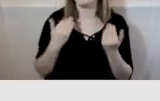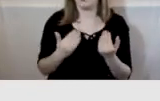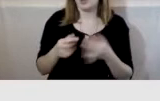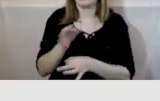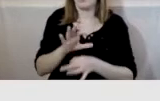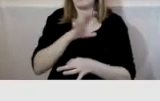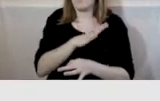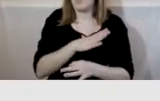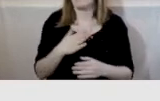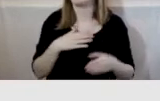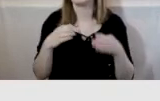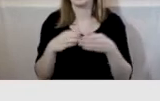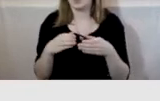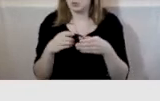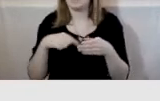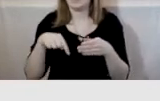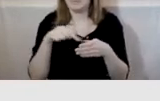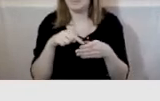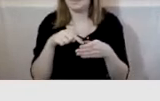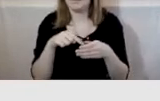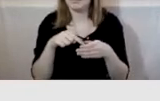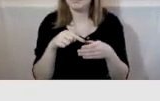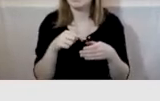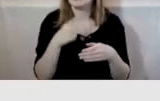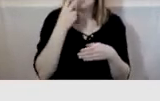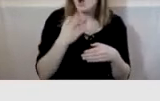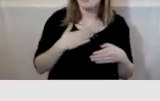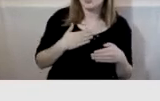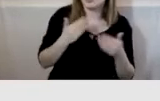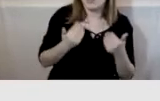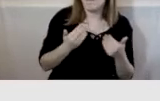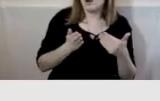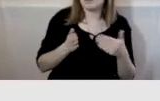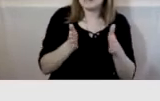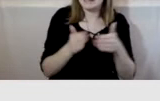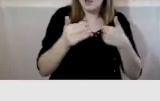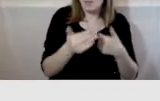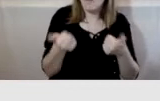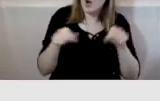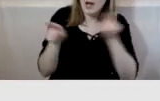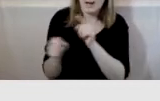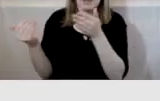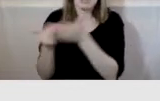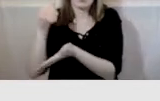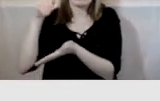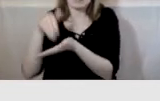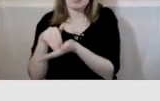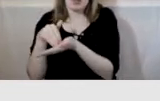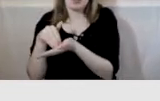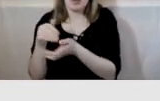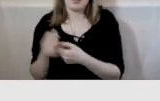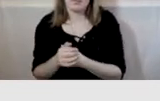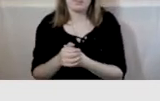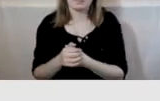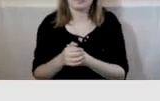our group is very close to New Zealand model, because we are talking later, you'll see why.